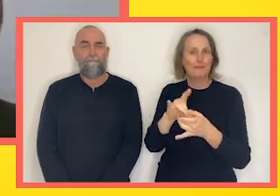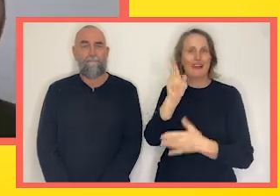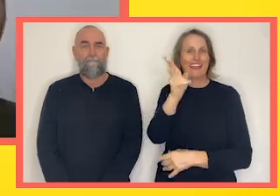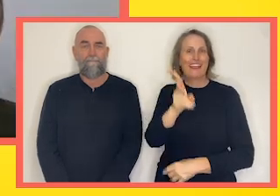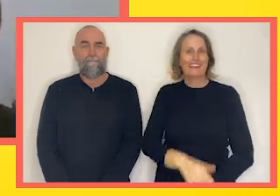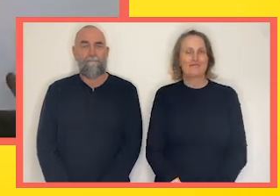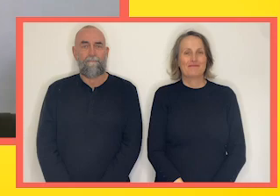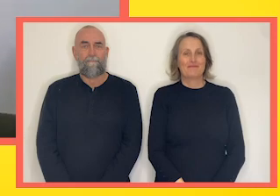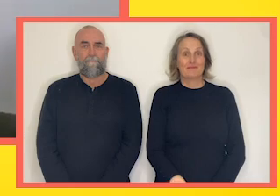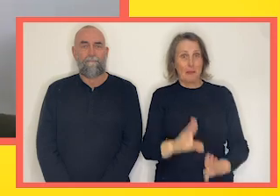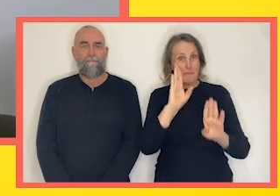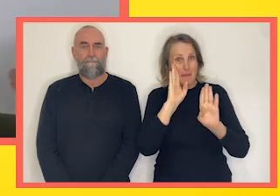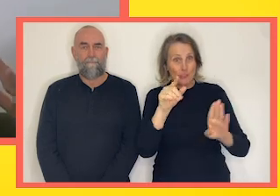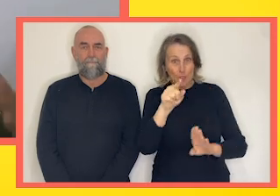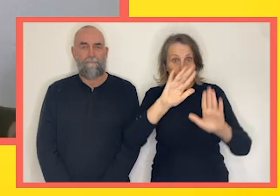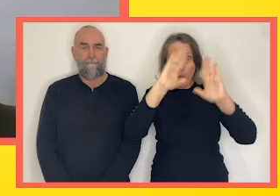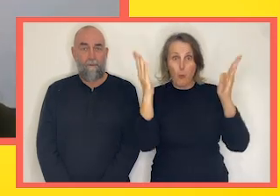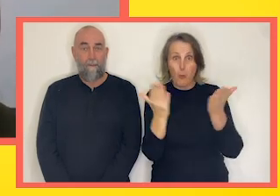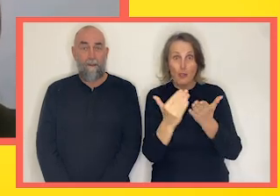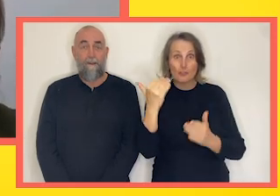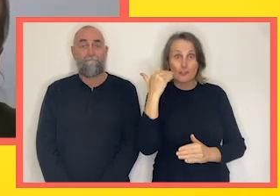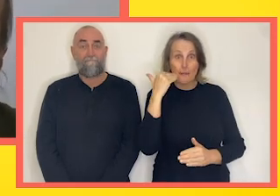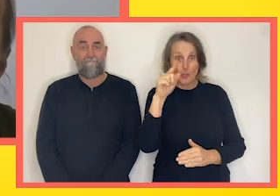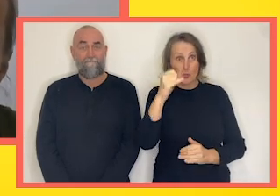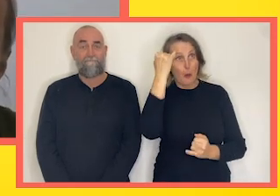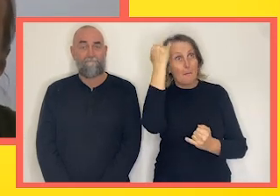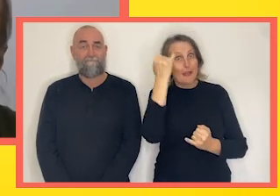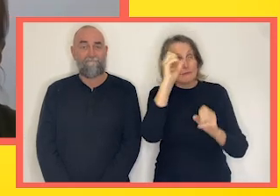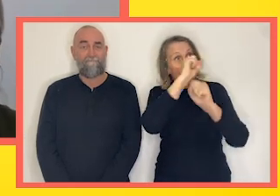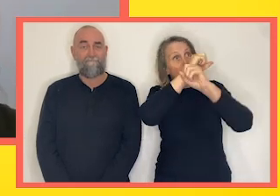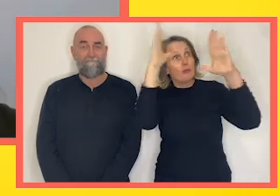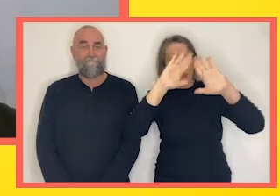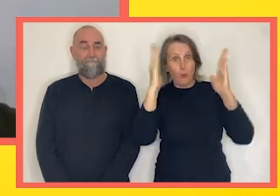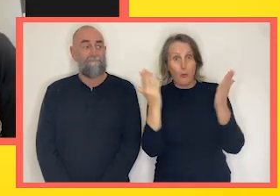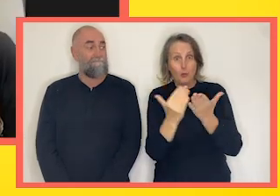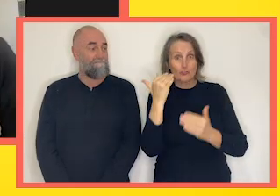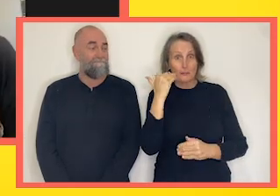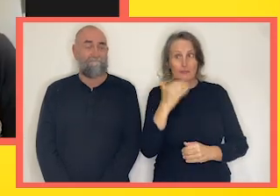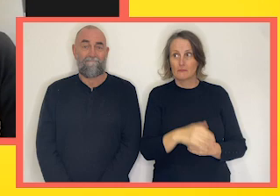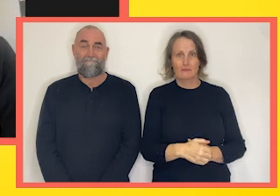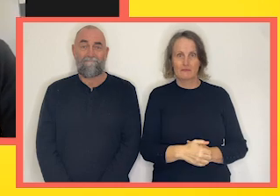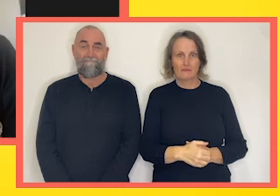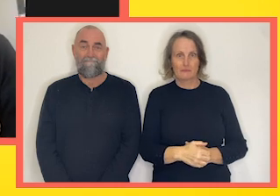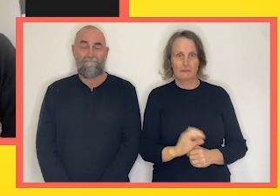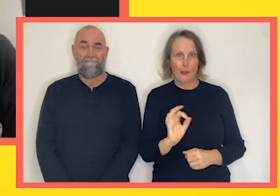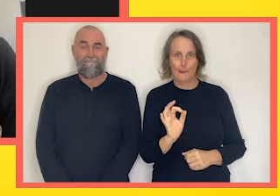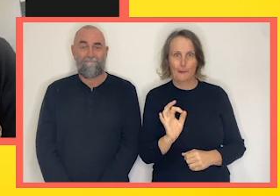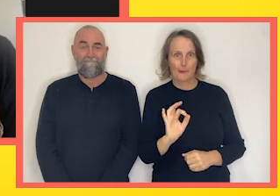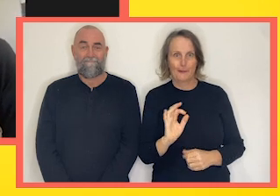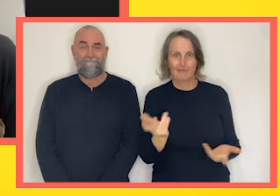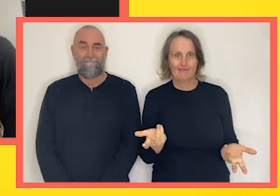Amazing. And world champion, did you ever imagine that you would have that accolade? Well, no, I did not.